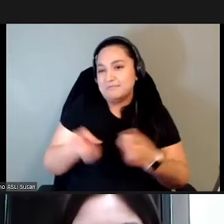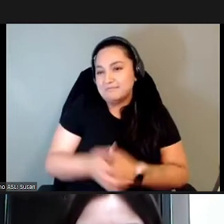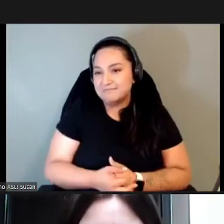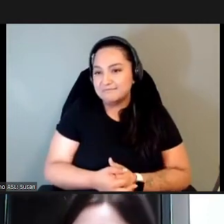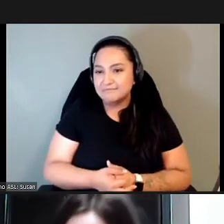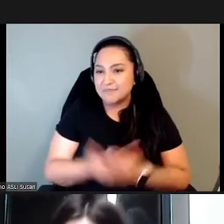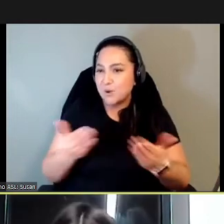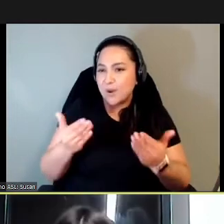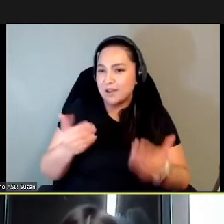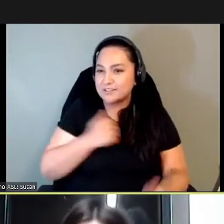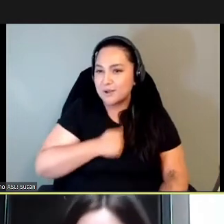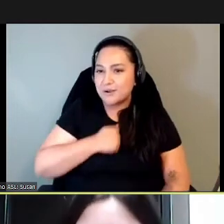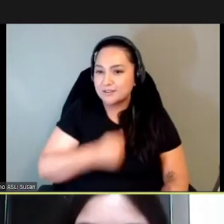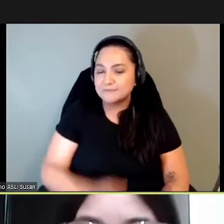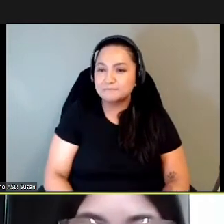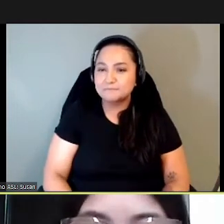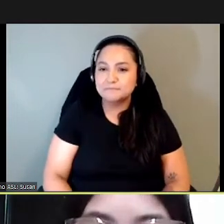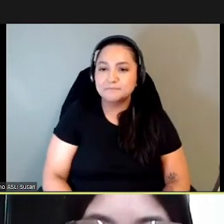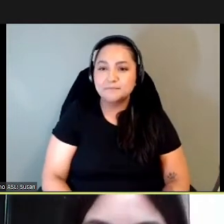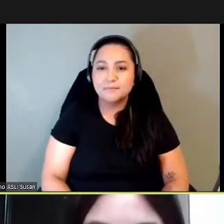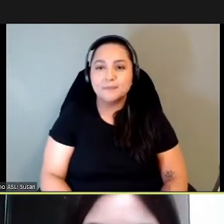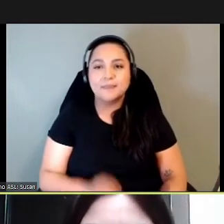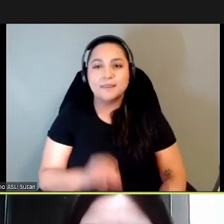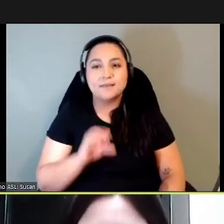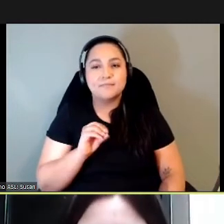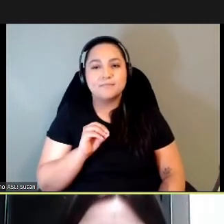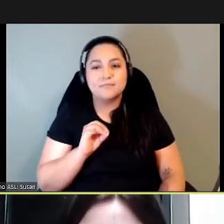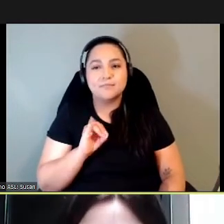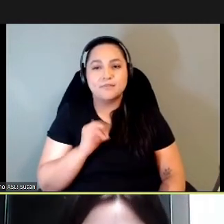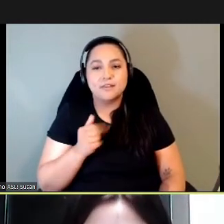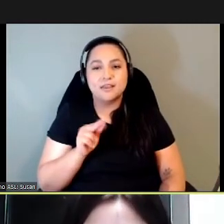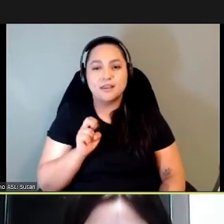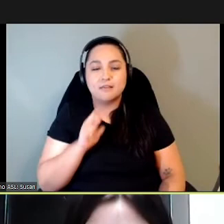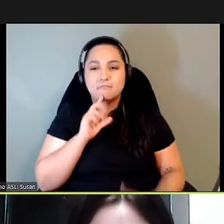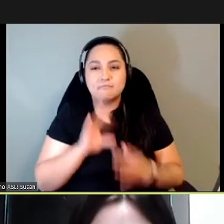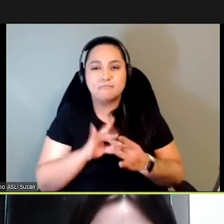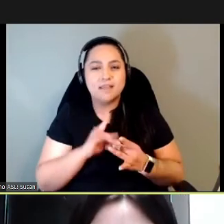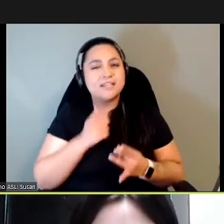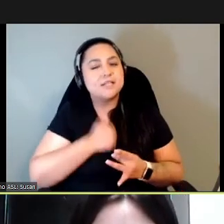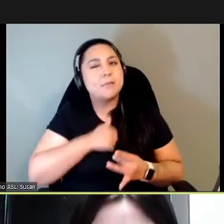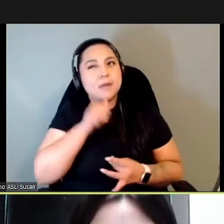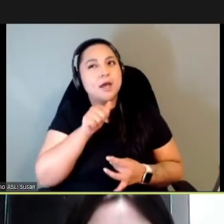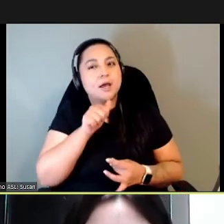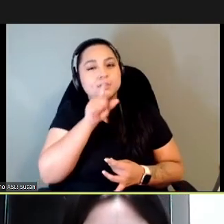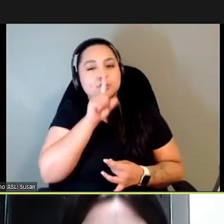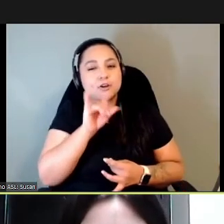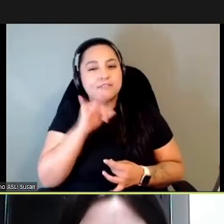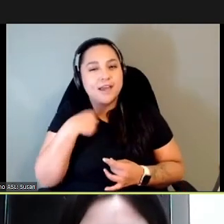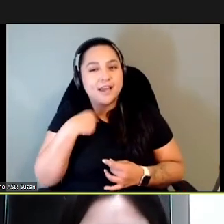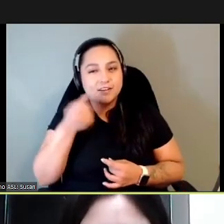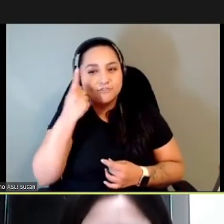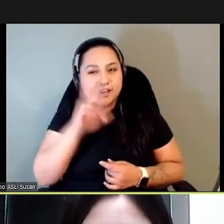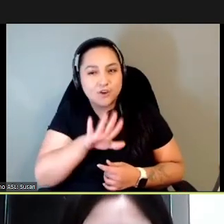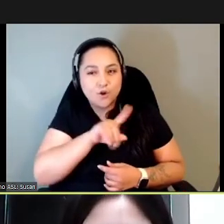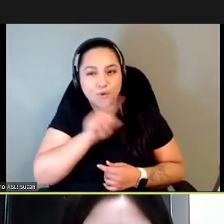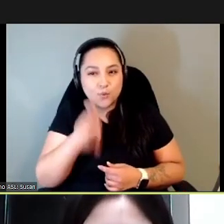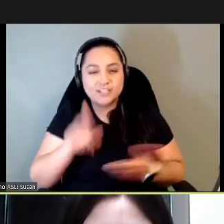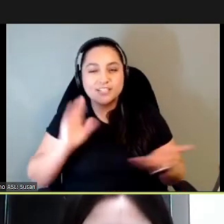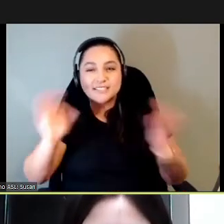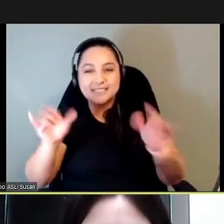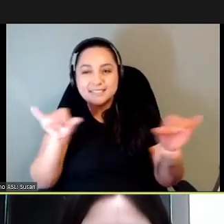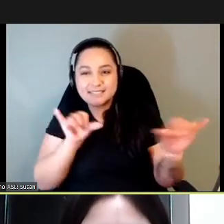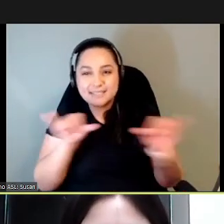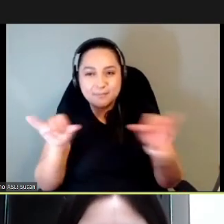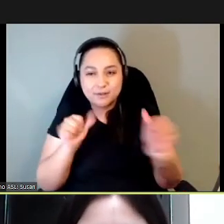Yeah, I don't know if I understood right your question. You were mentioning the similarities between the